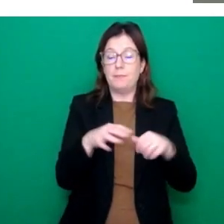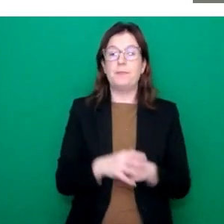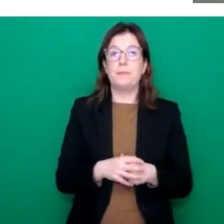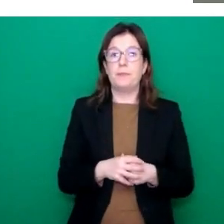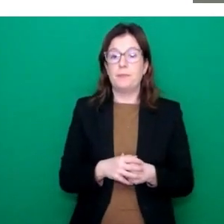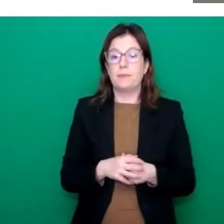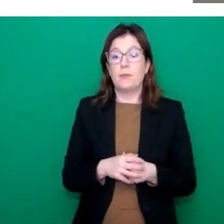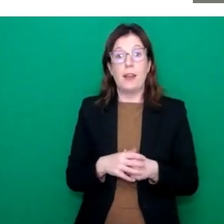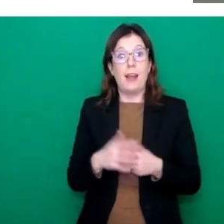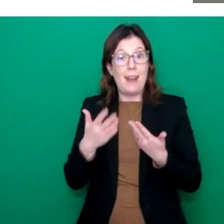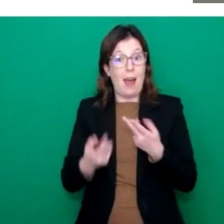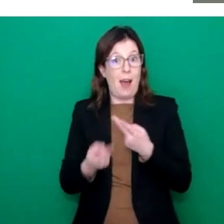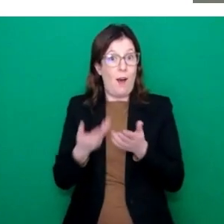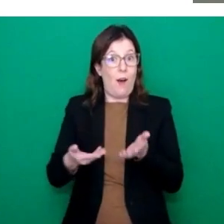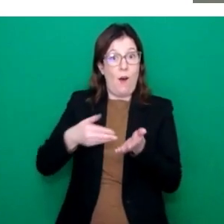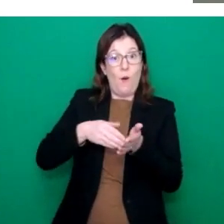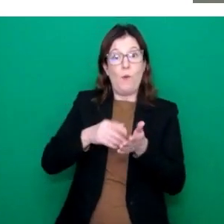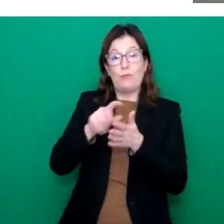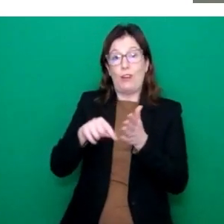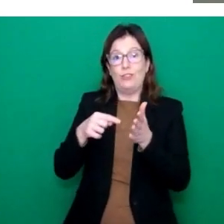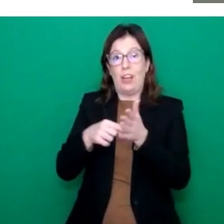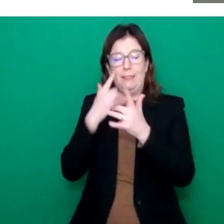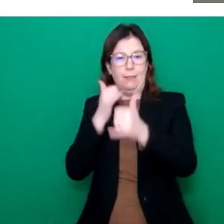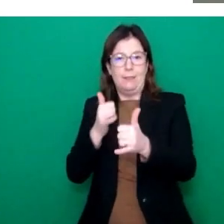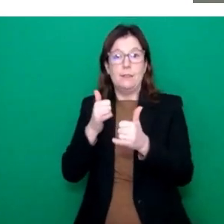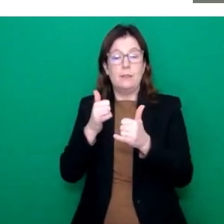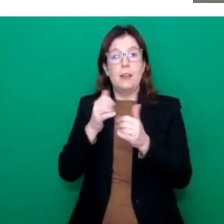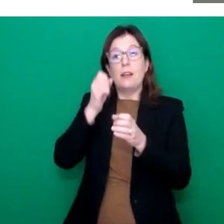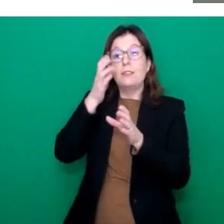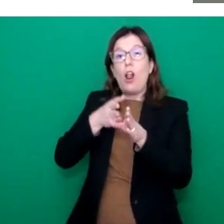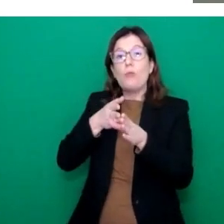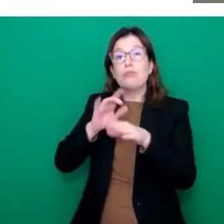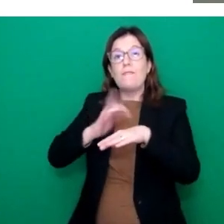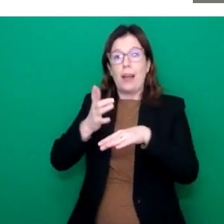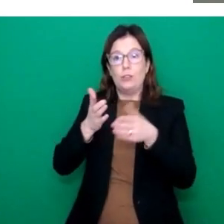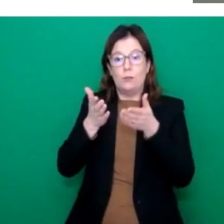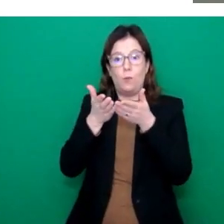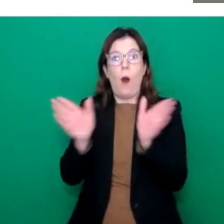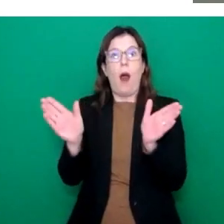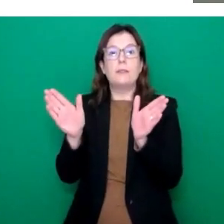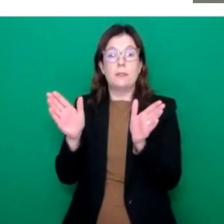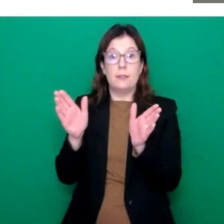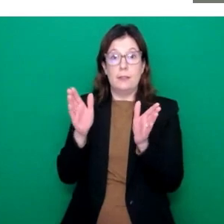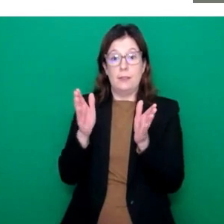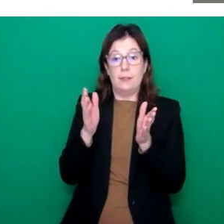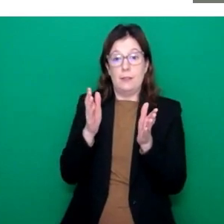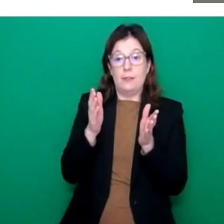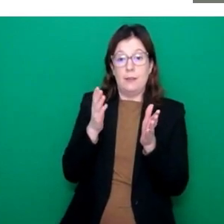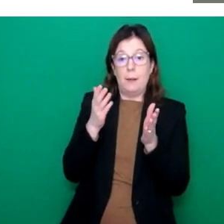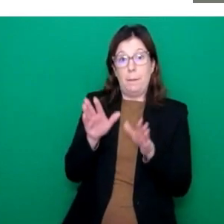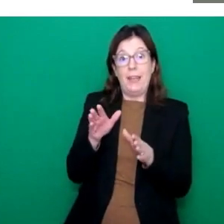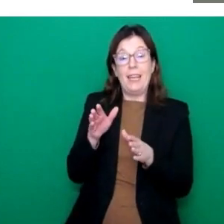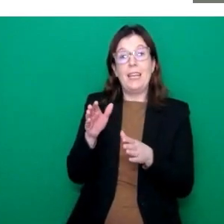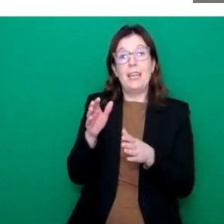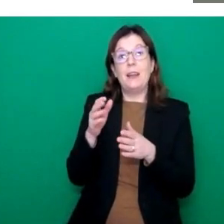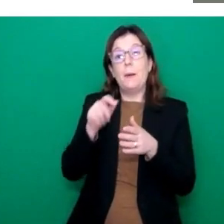new project on widening access to psychological professions, in which we've just acquired 8 paid roles to employ